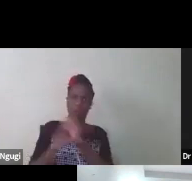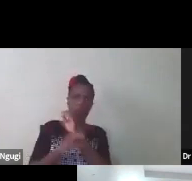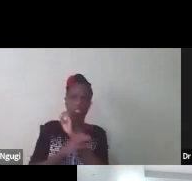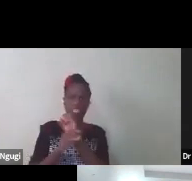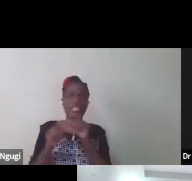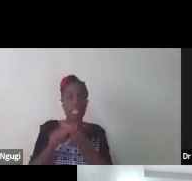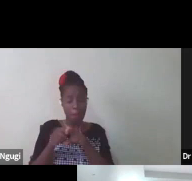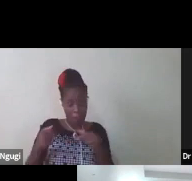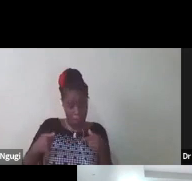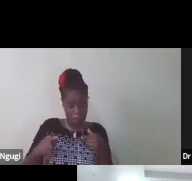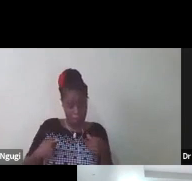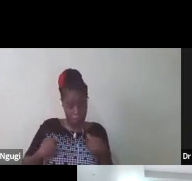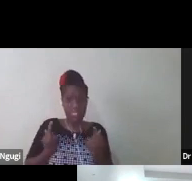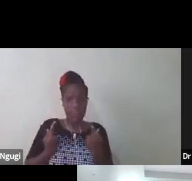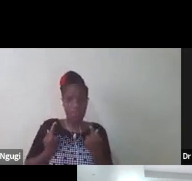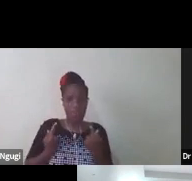certificate. However, he wants to know